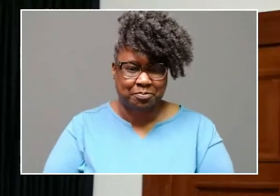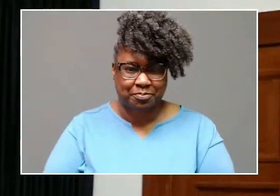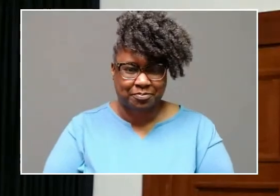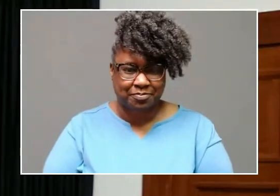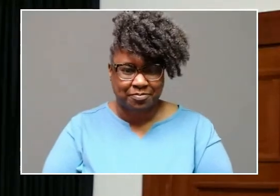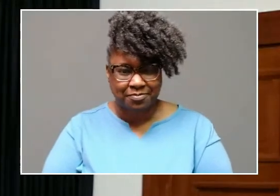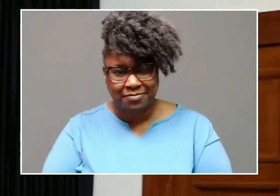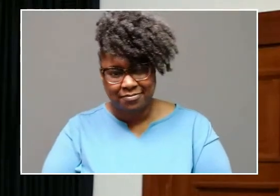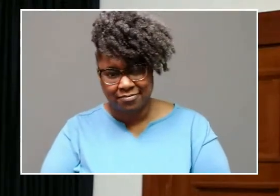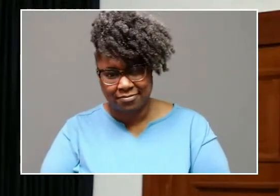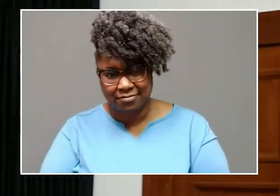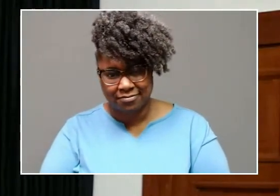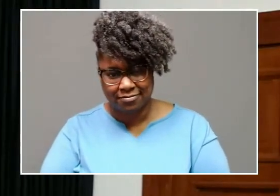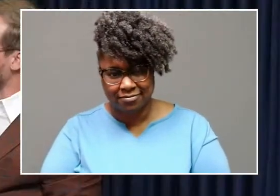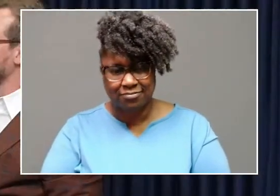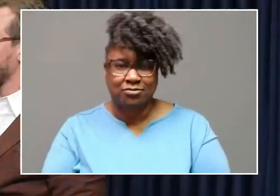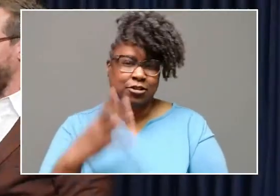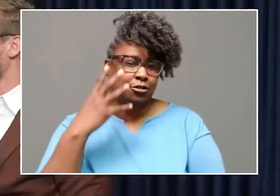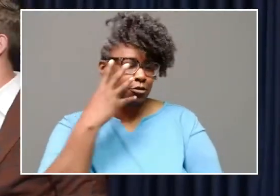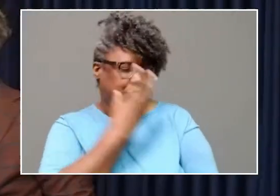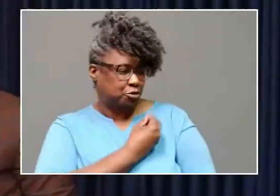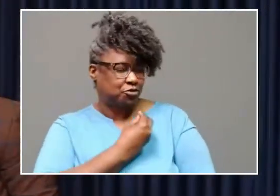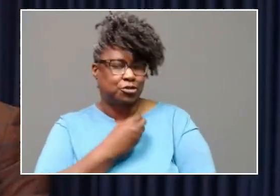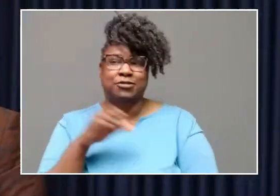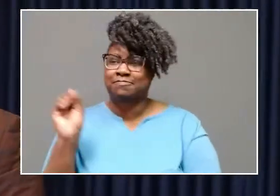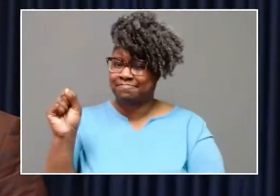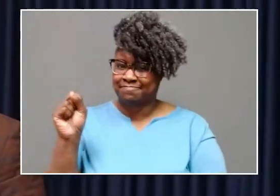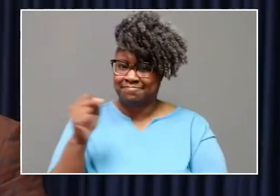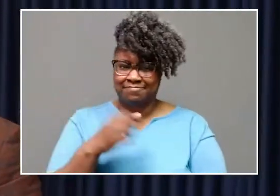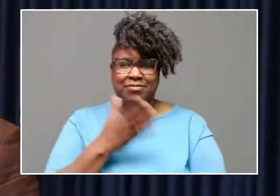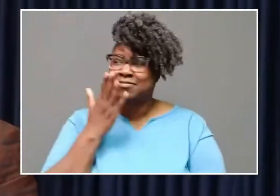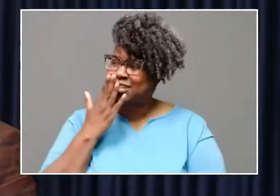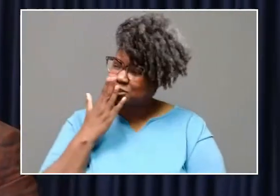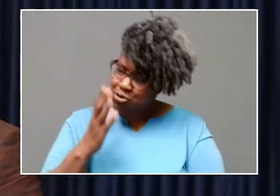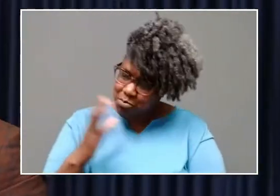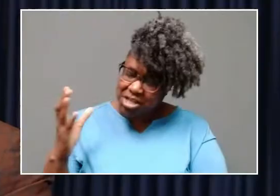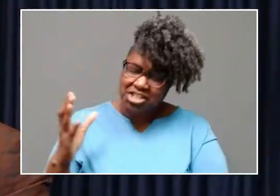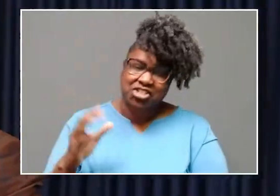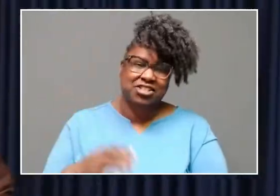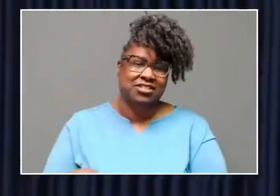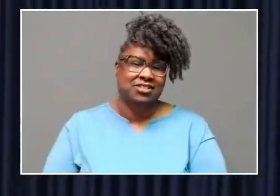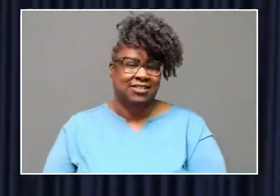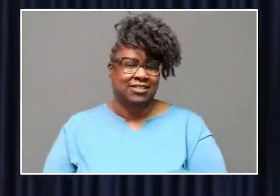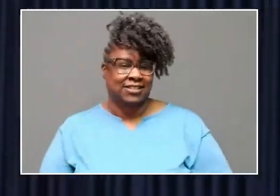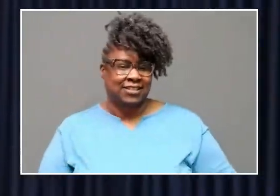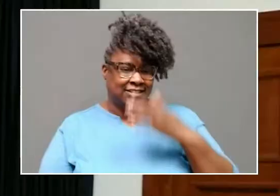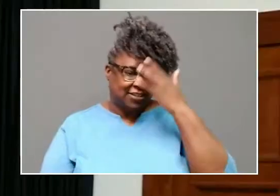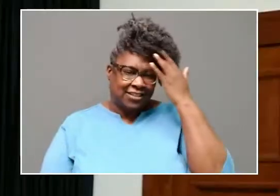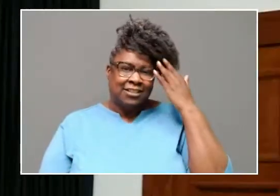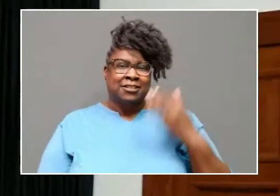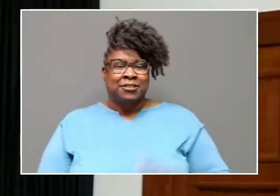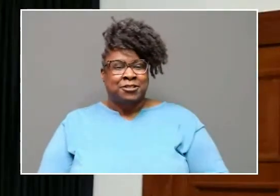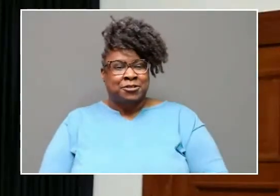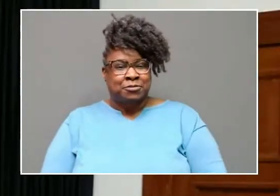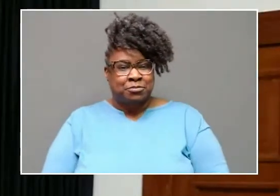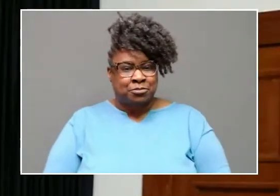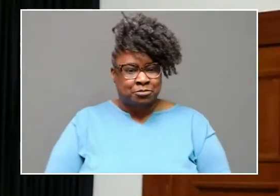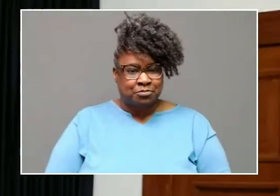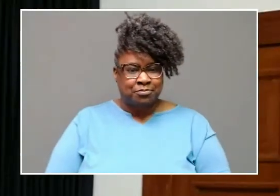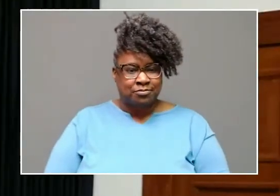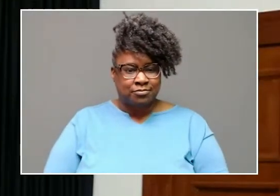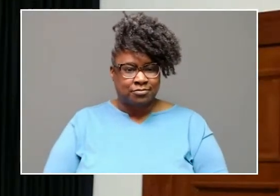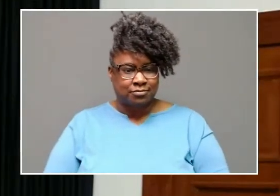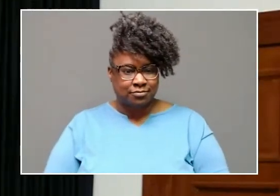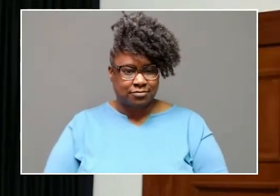All right. Oh, it looks beautiful. Yes. Yeah. Hey, thank you so much for your Yes, work. Thank you. It's an honor. Yeah. Please. Yeah. It's a